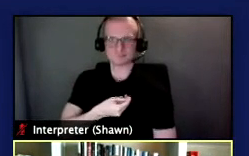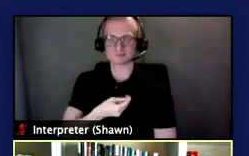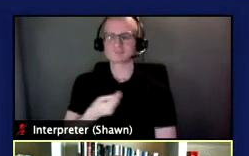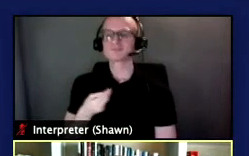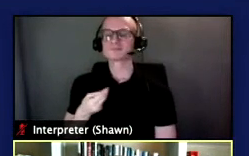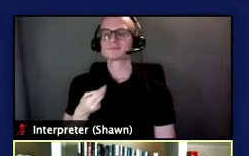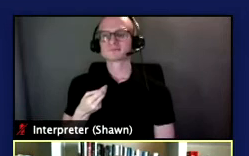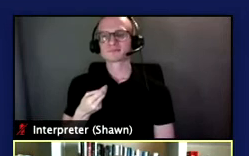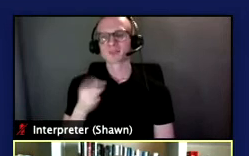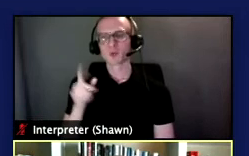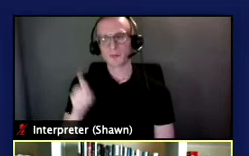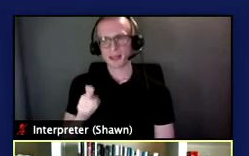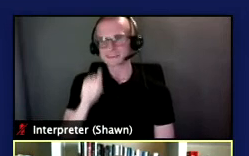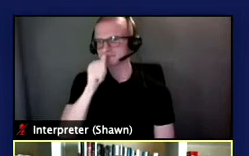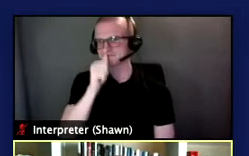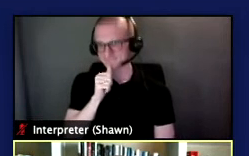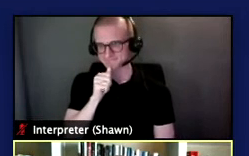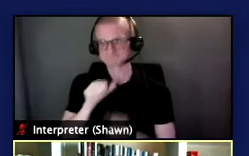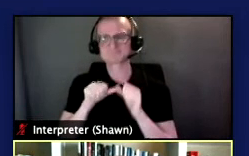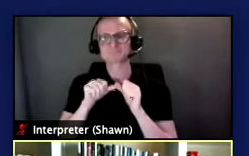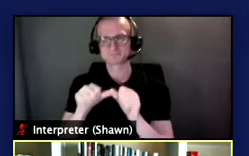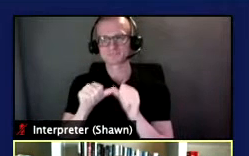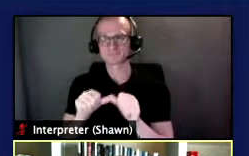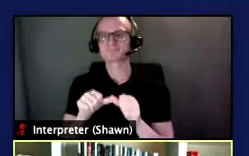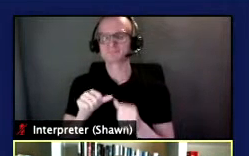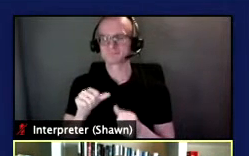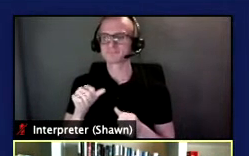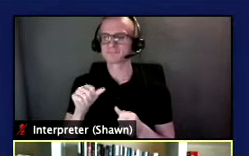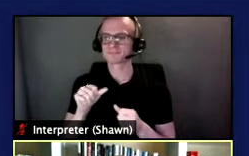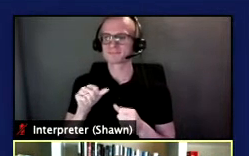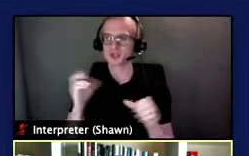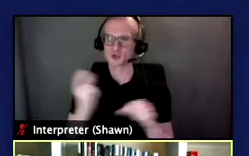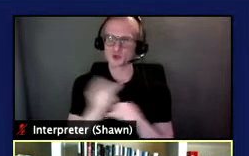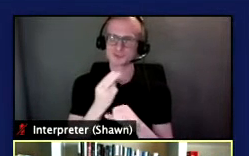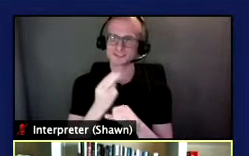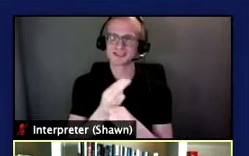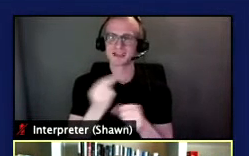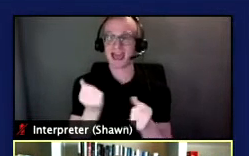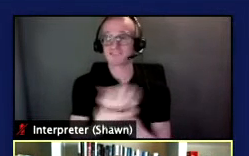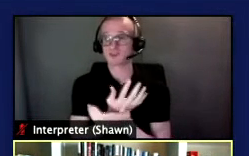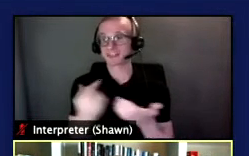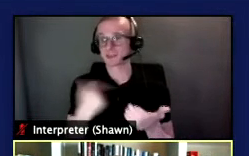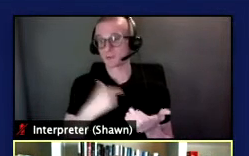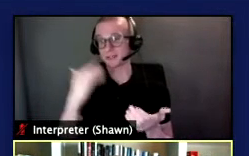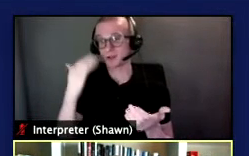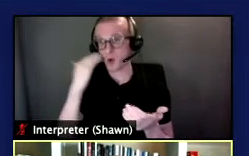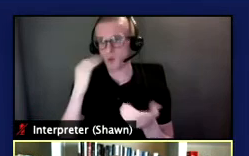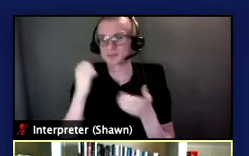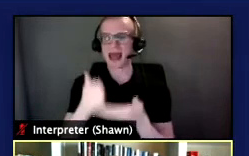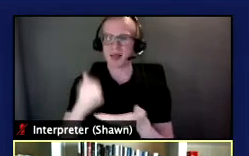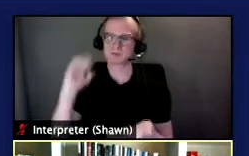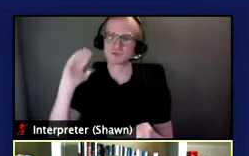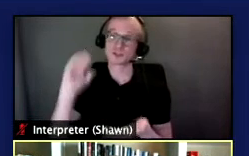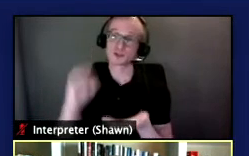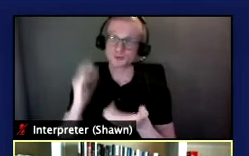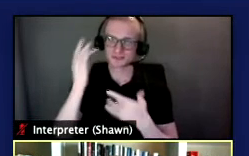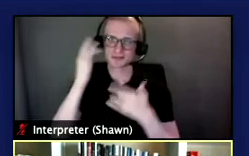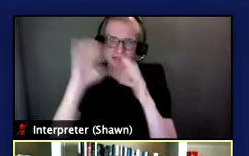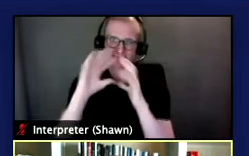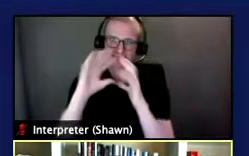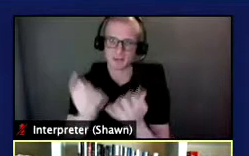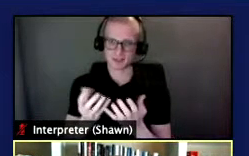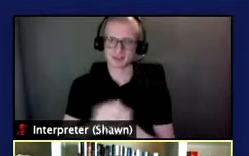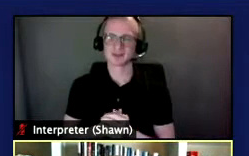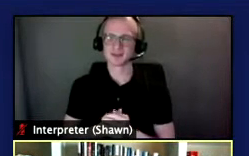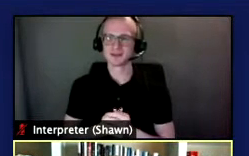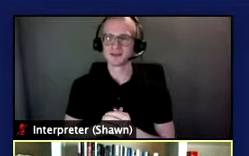of all the steps we know work to reduce this pandemic. So I look